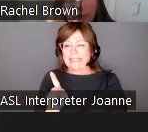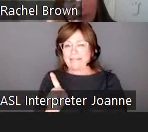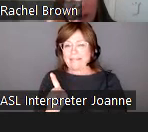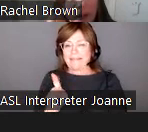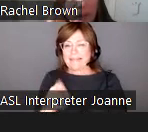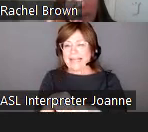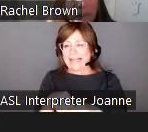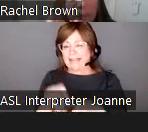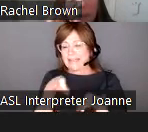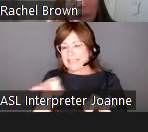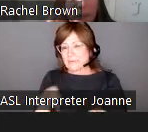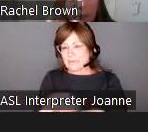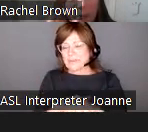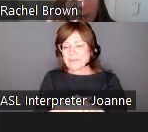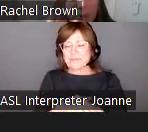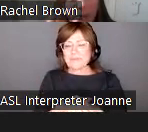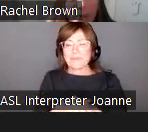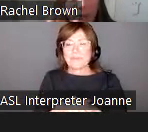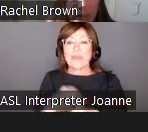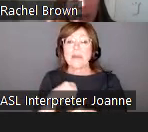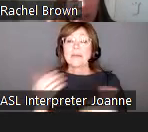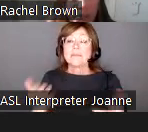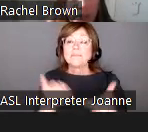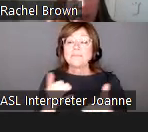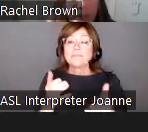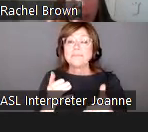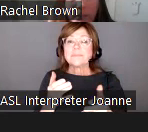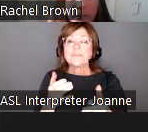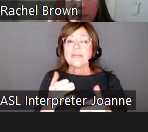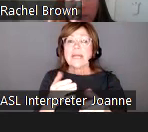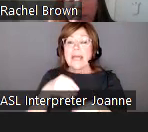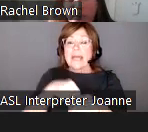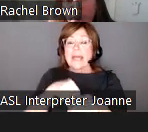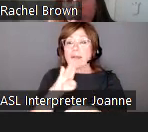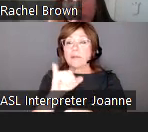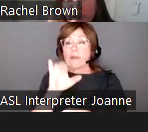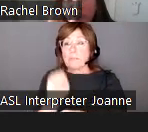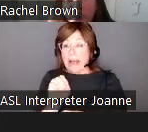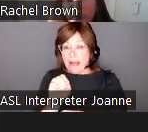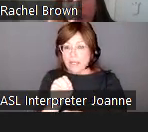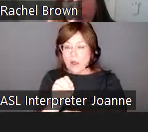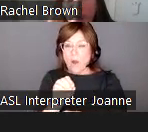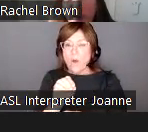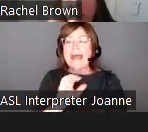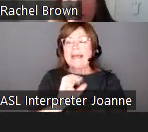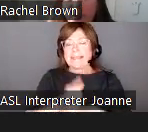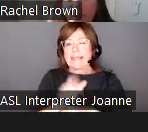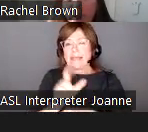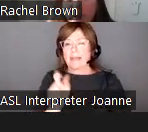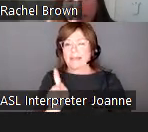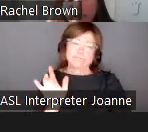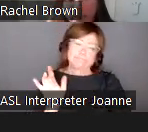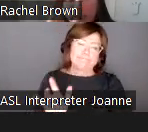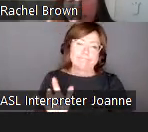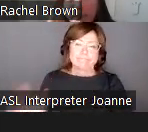So what I encourage people to do is to create a link in bio account so you can associate links with posts. There's so